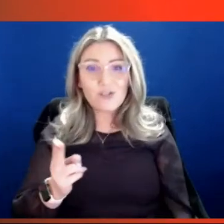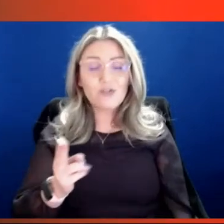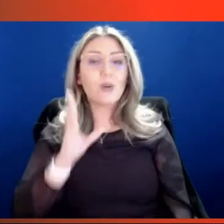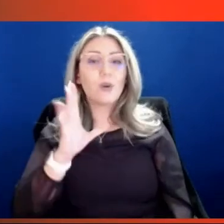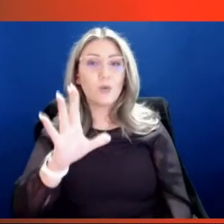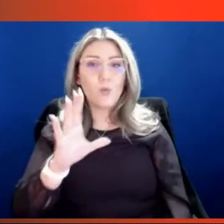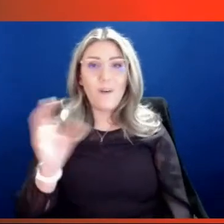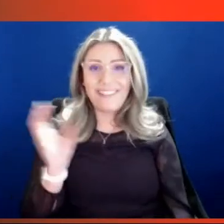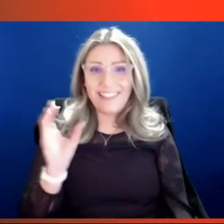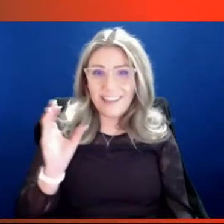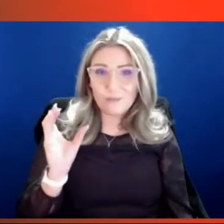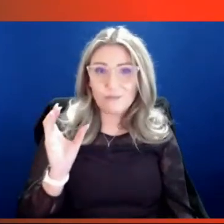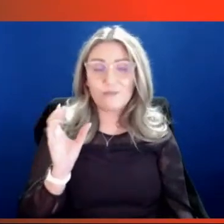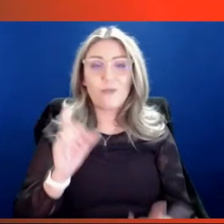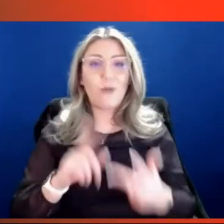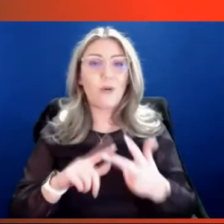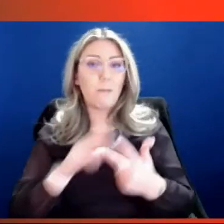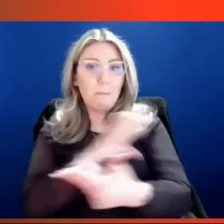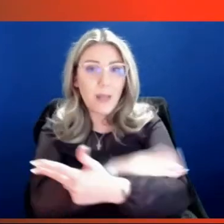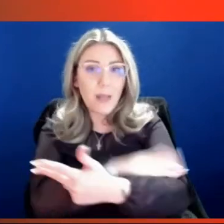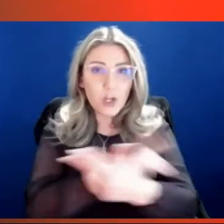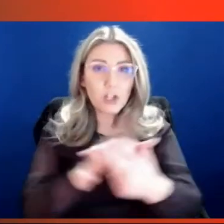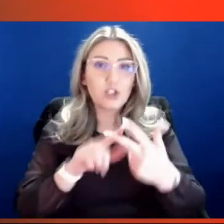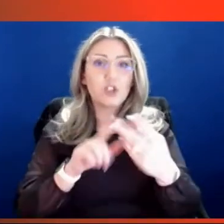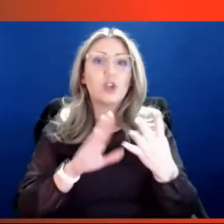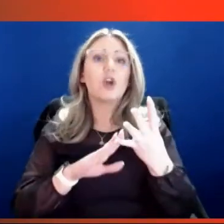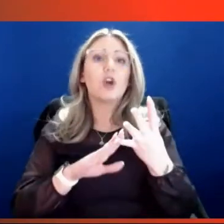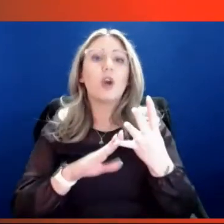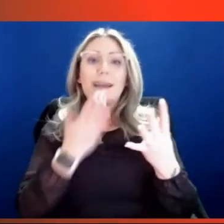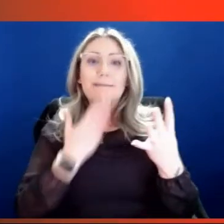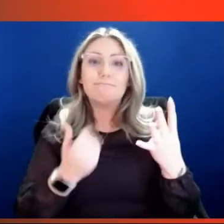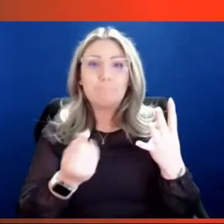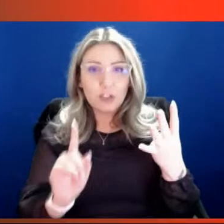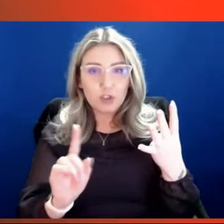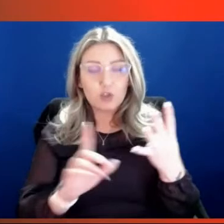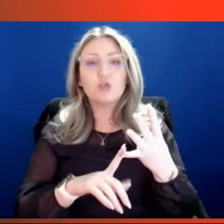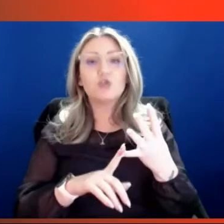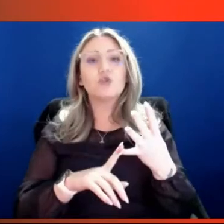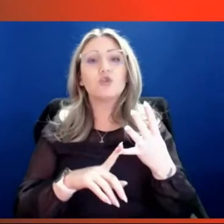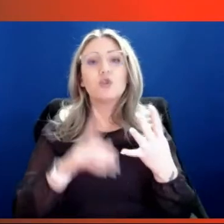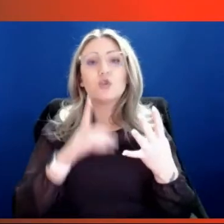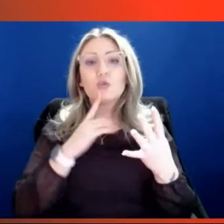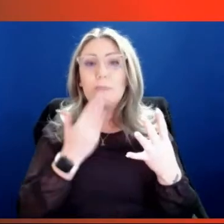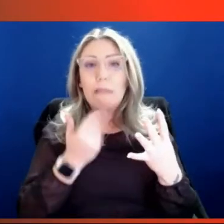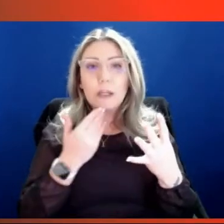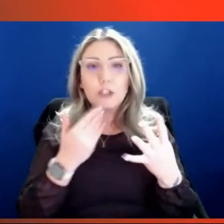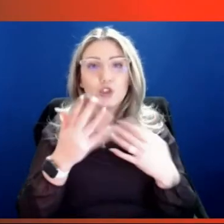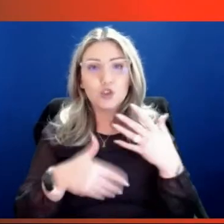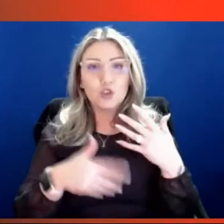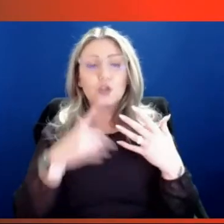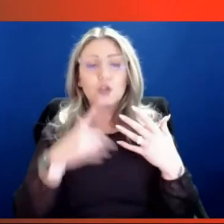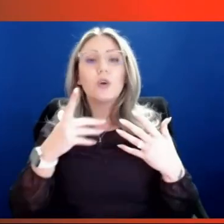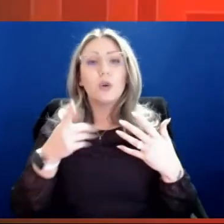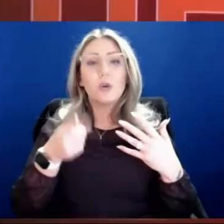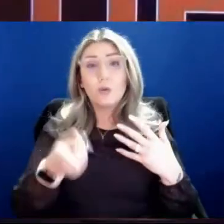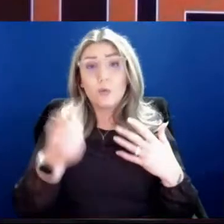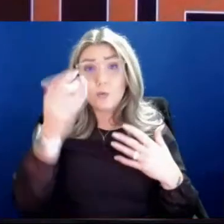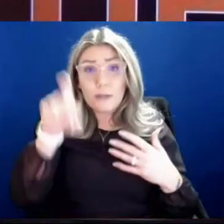cholesterol, your blood pressure, and your blood sugar. Know where you stand, know where your health is.